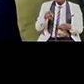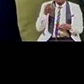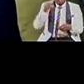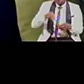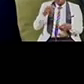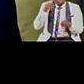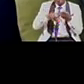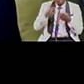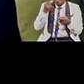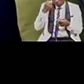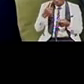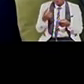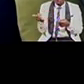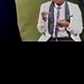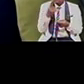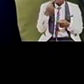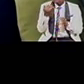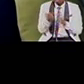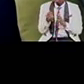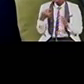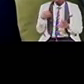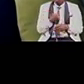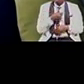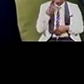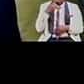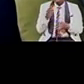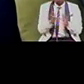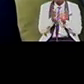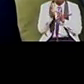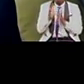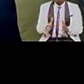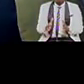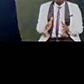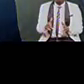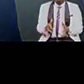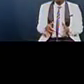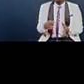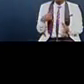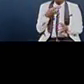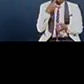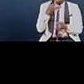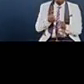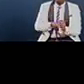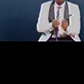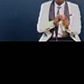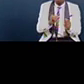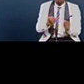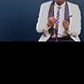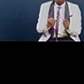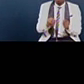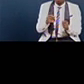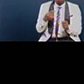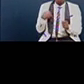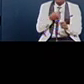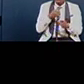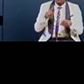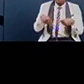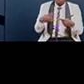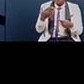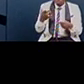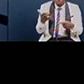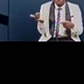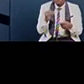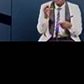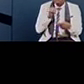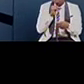who say they are Christians, and then we say we're following up on them, we're following up on them. And then we say they're not responding. And what's the matter